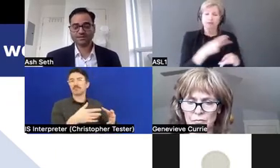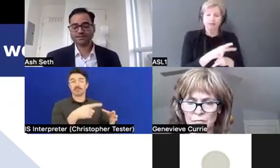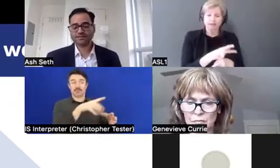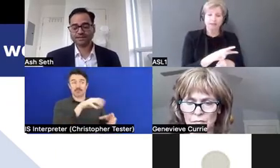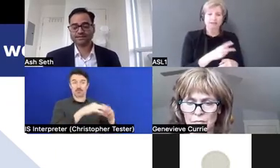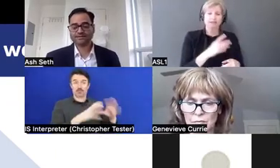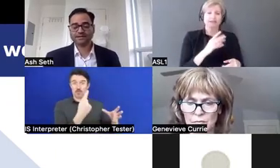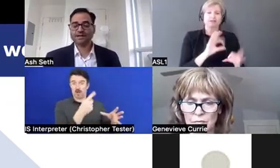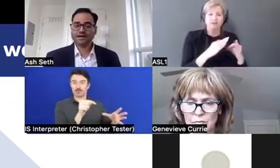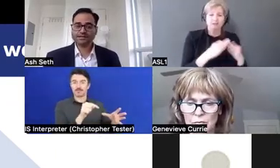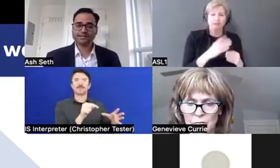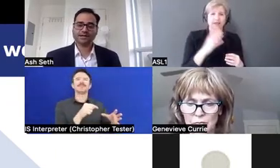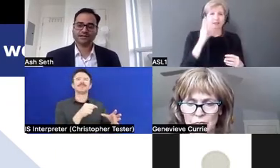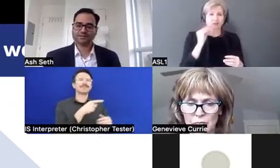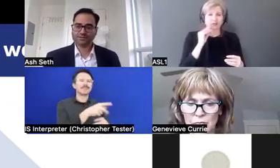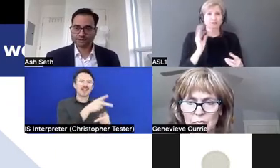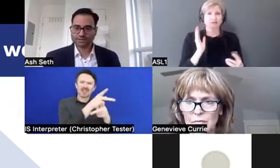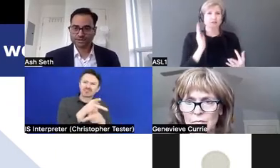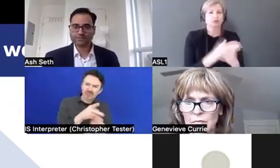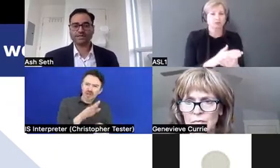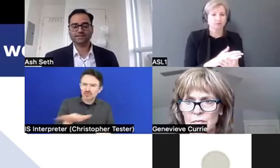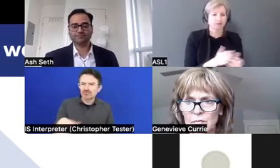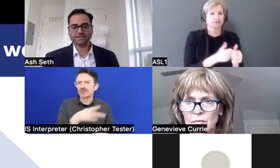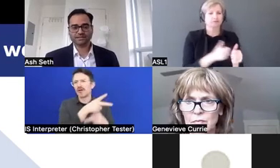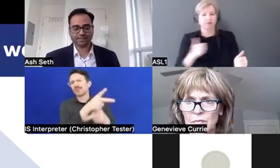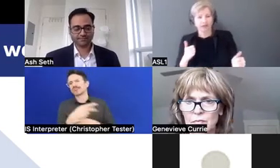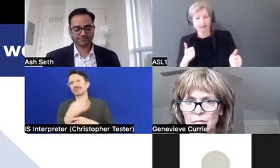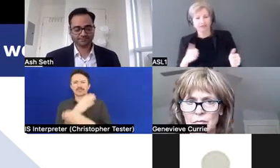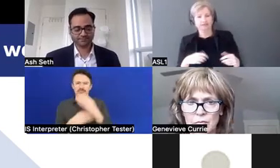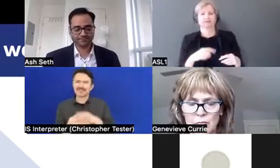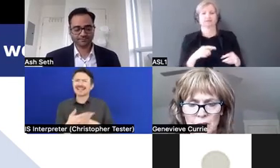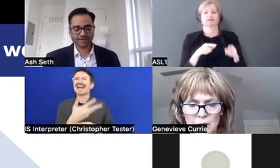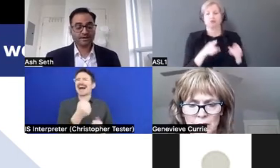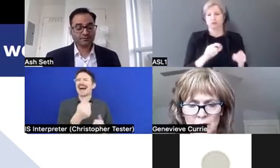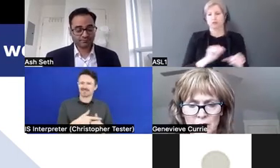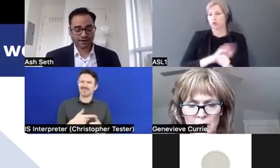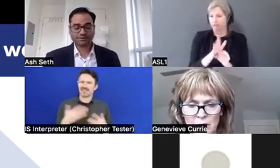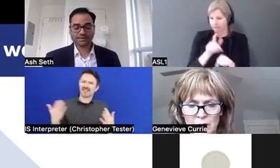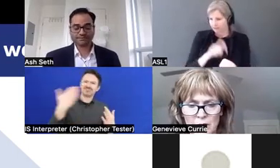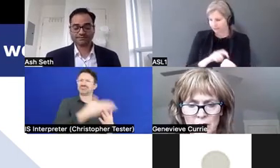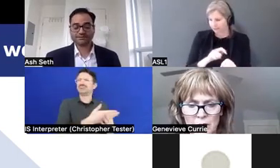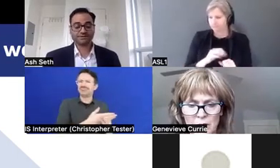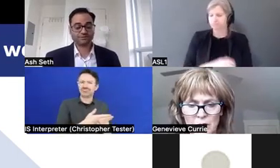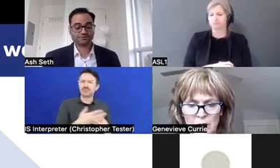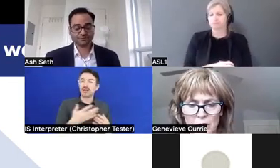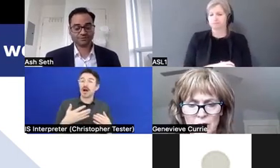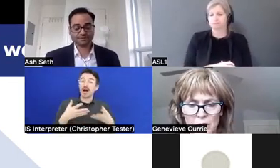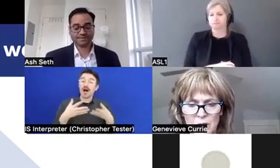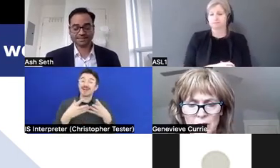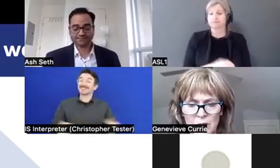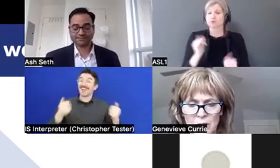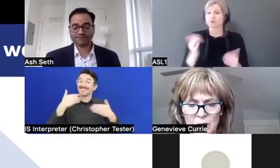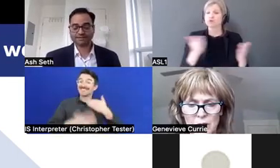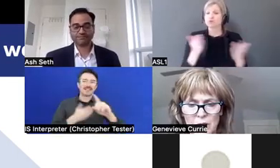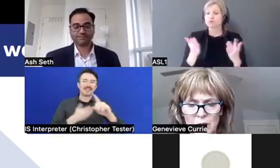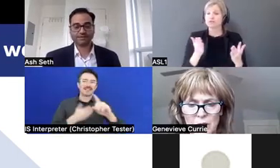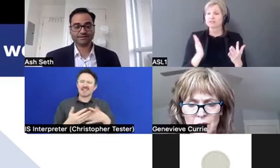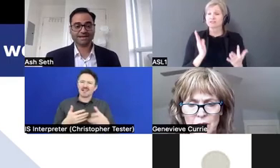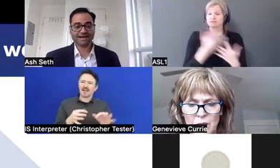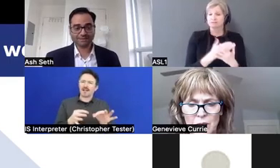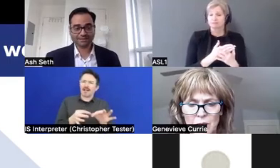disruptions, delays, and denials during the COVID-19 pandemic. we found that the service disruptions negatively